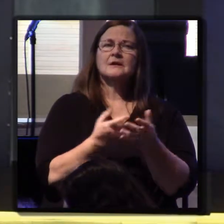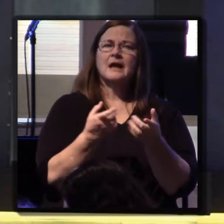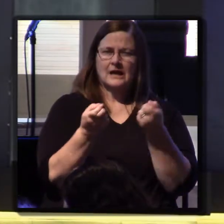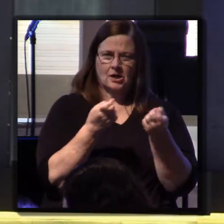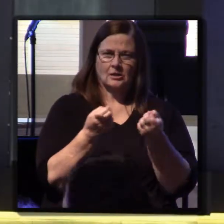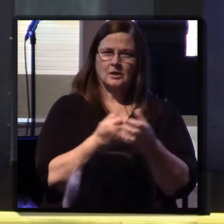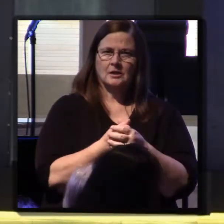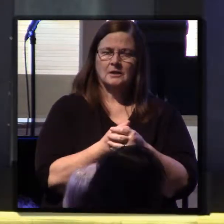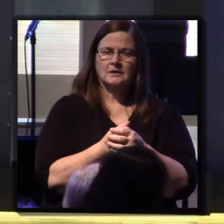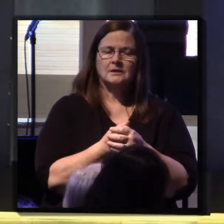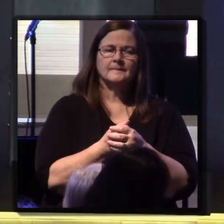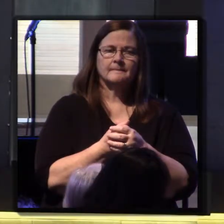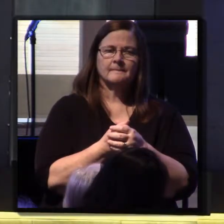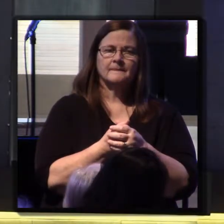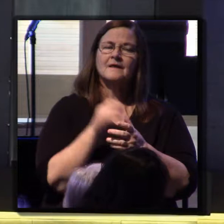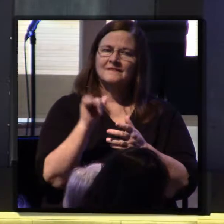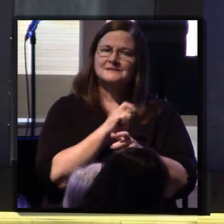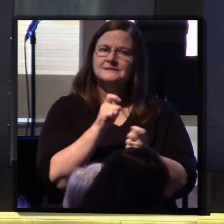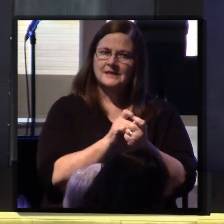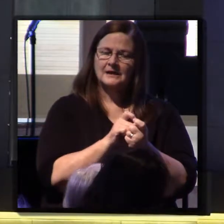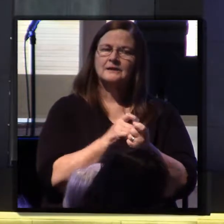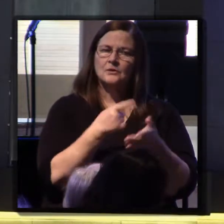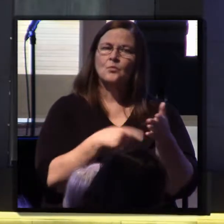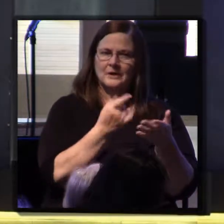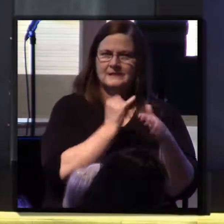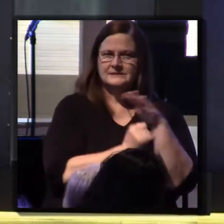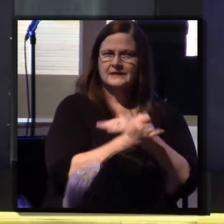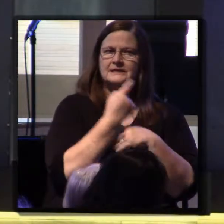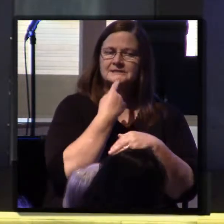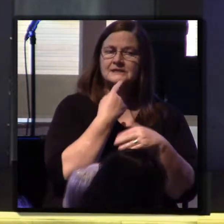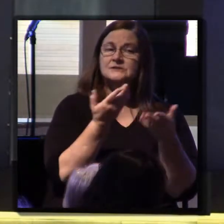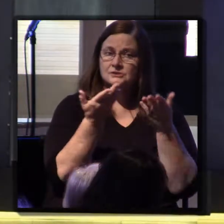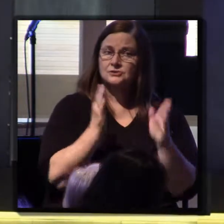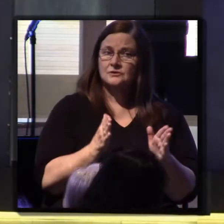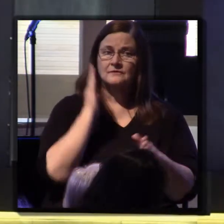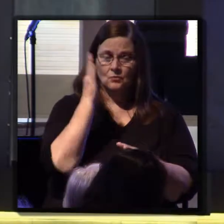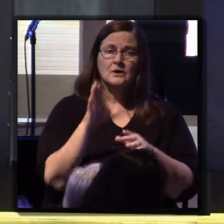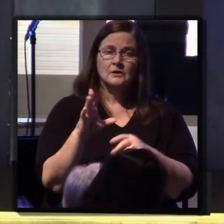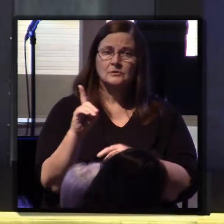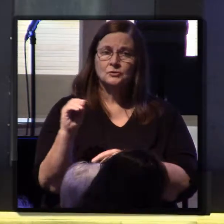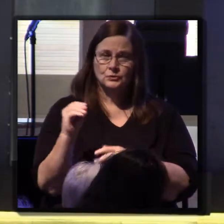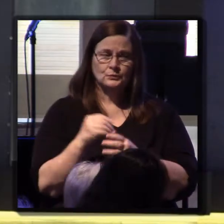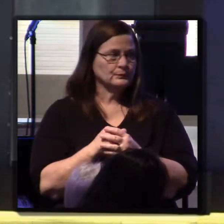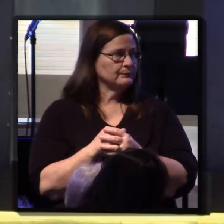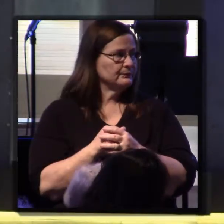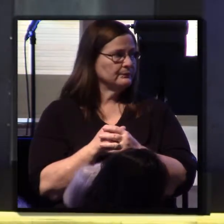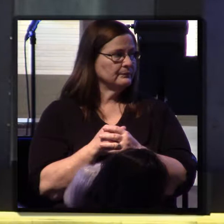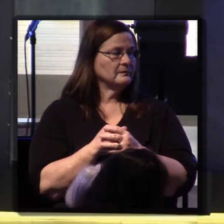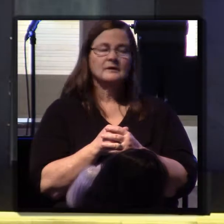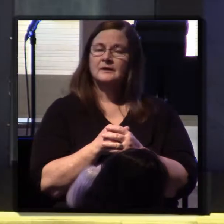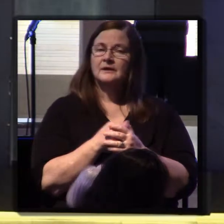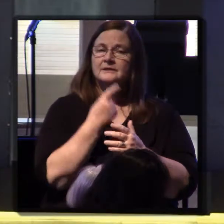wickedness is dealt with, until our sin is dealt with. And that's exactly what Isaiah says